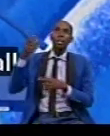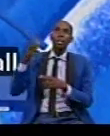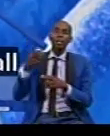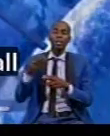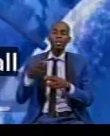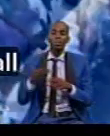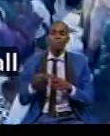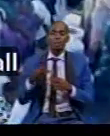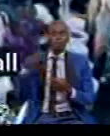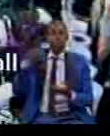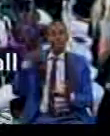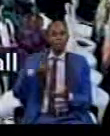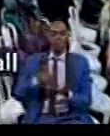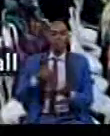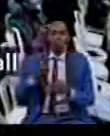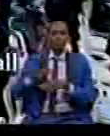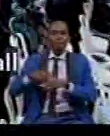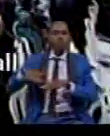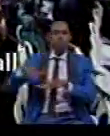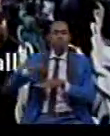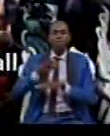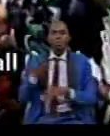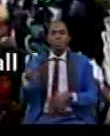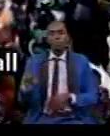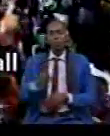in Jesus' name.